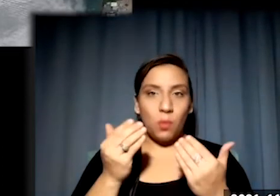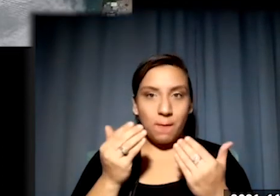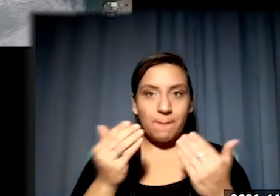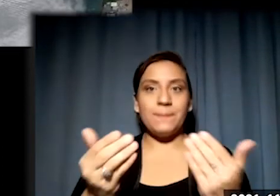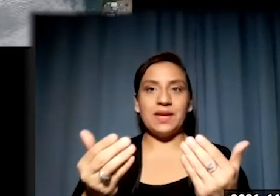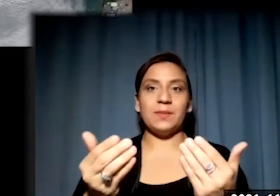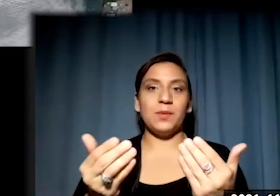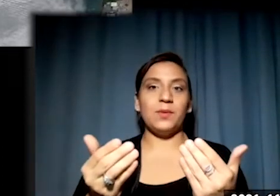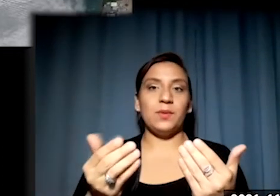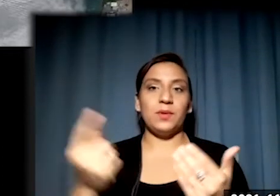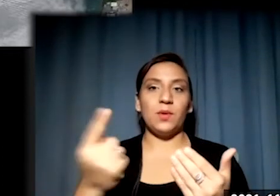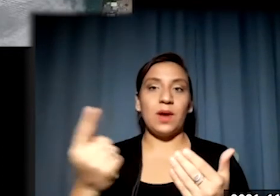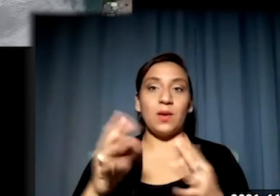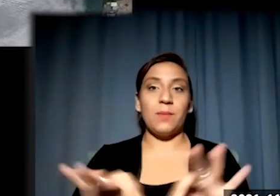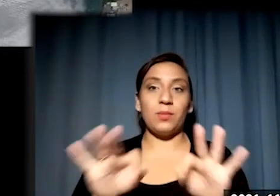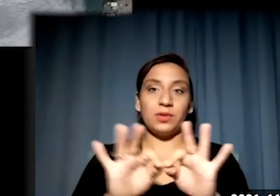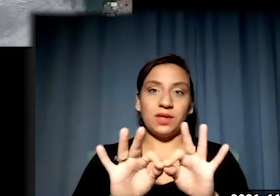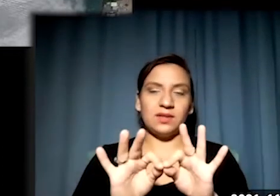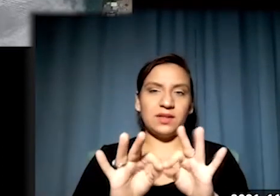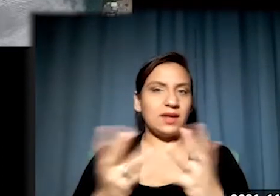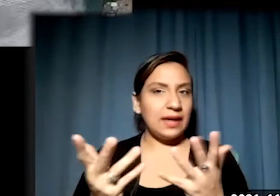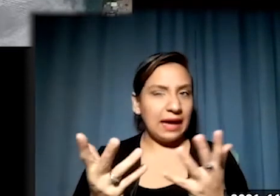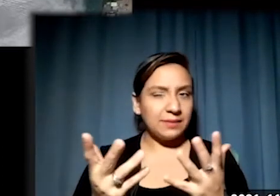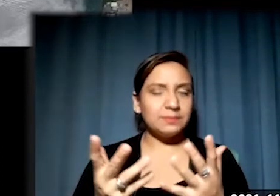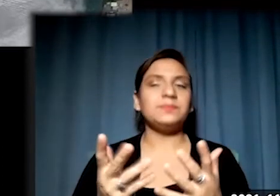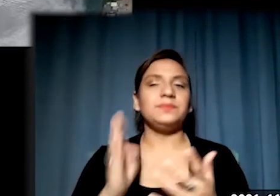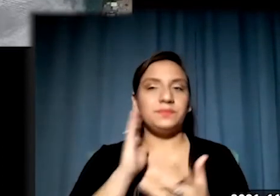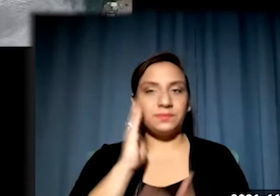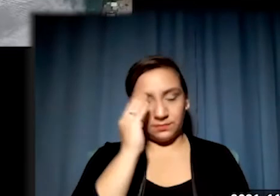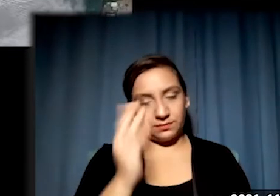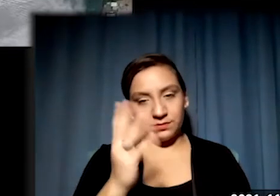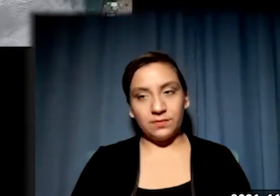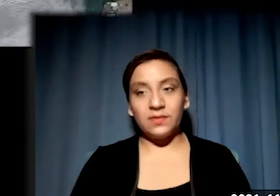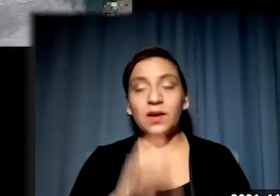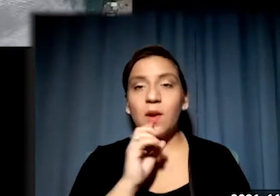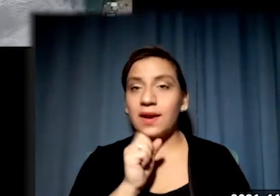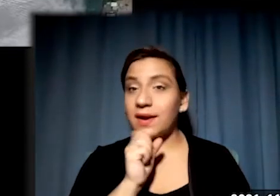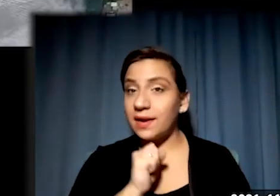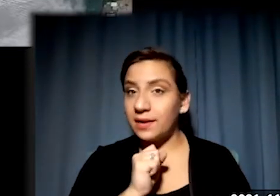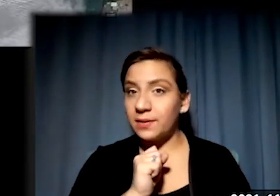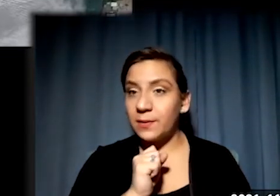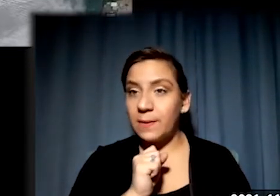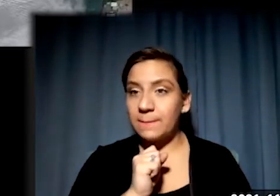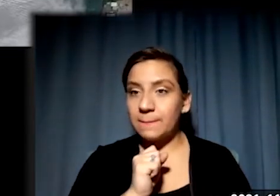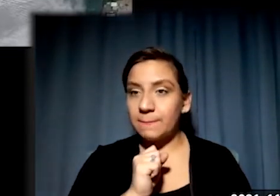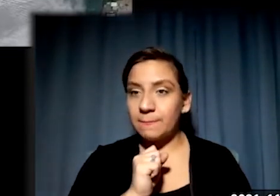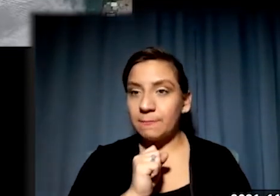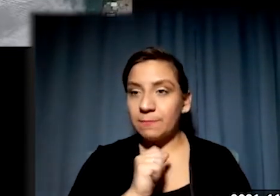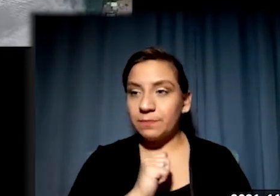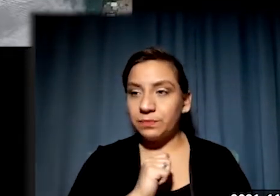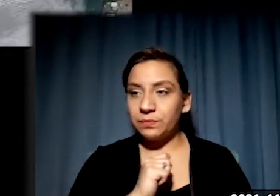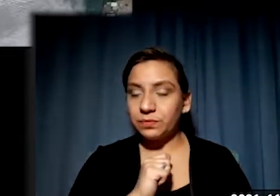is what you see in orange were listed at the UNESCO World Heritage List. That's an honor